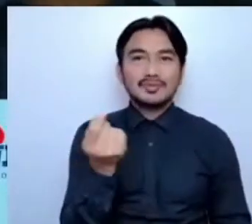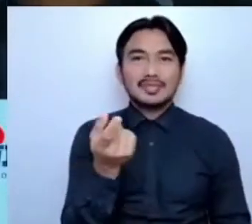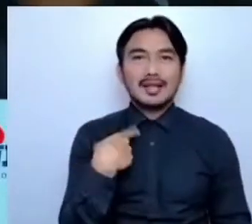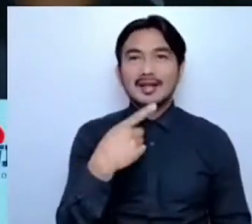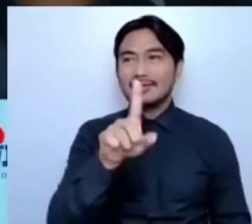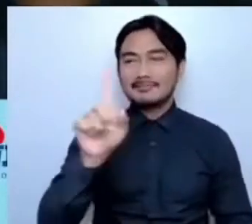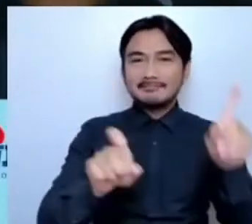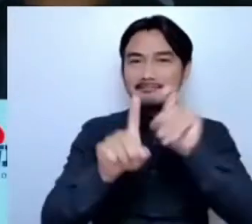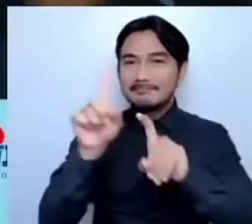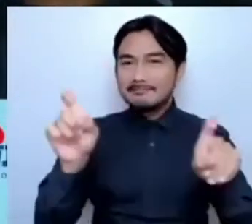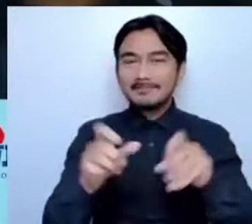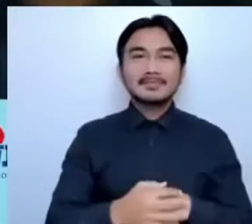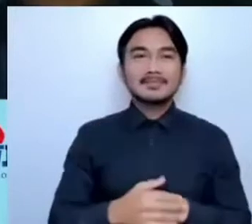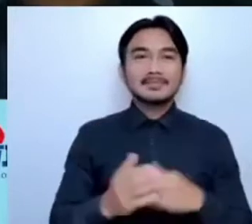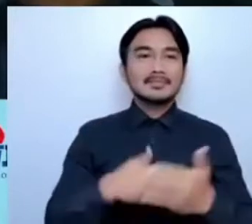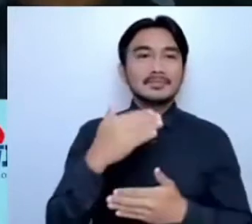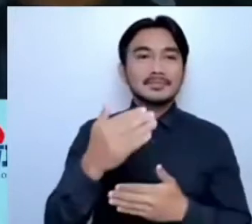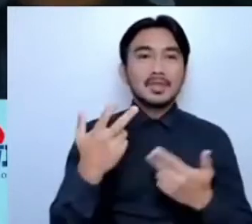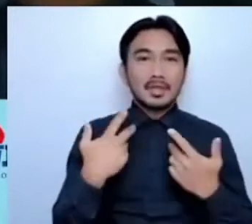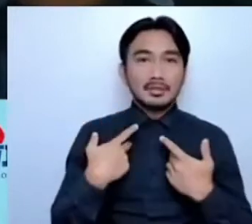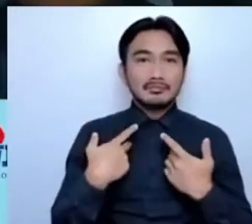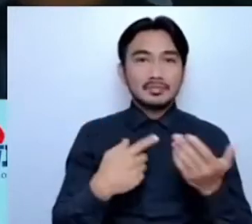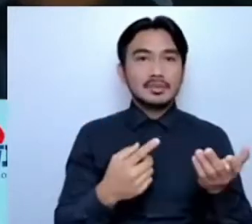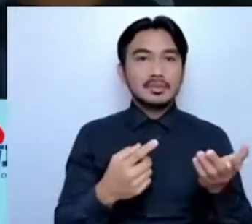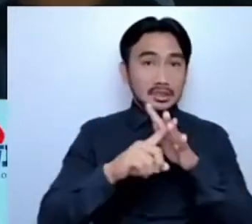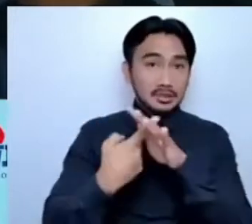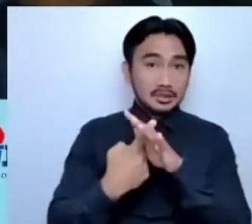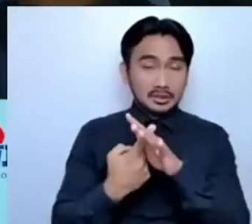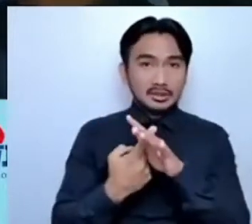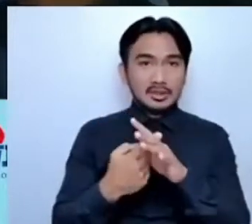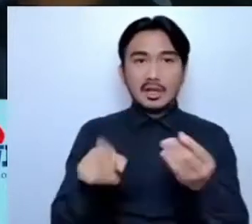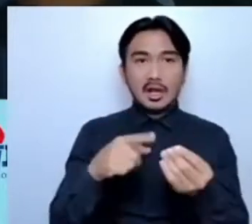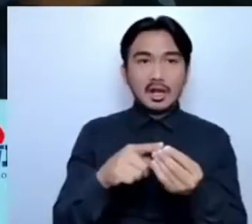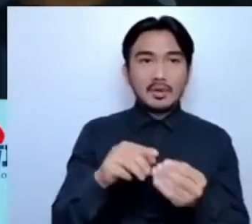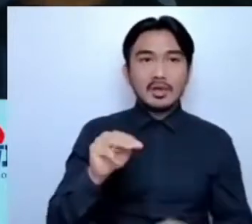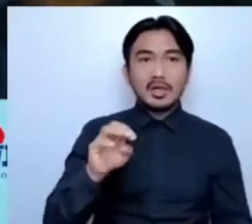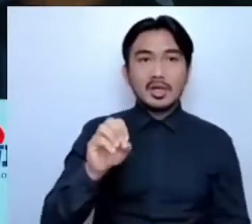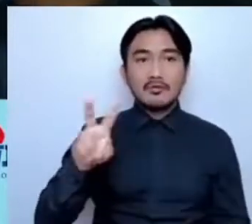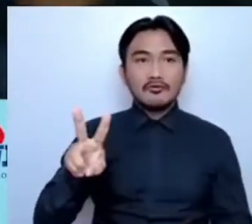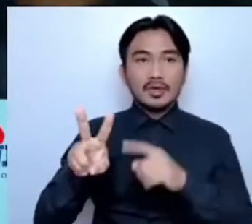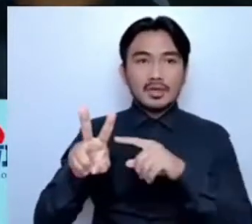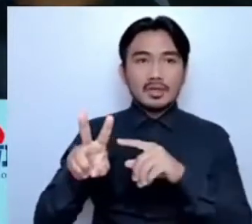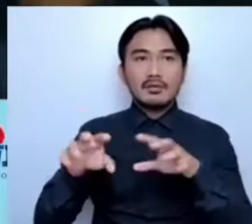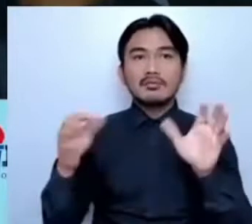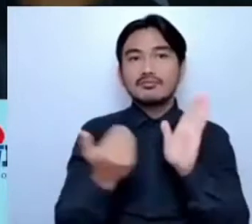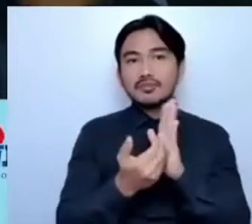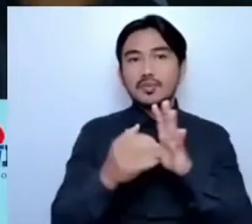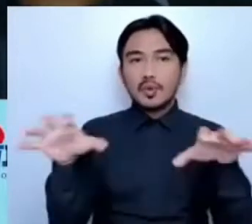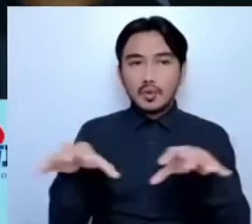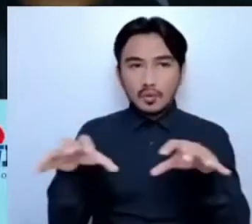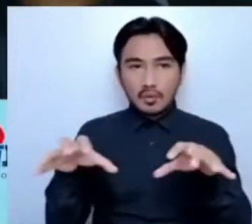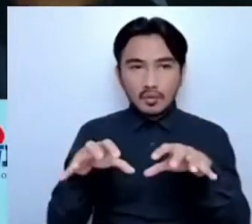proceed to the comprehensive discussion on the indicators and MOVs for proficient and highly proficient